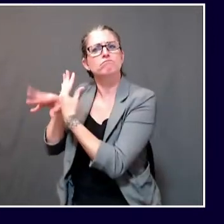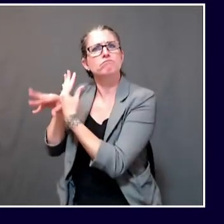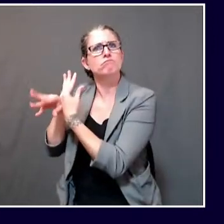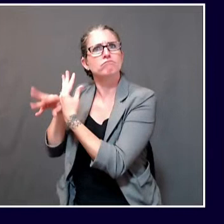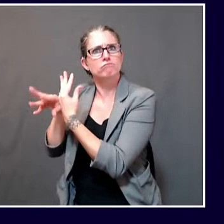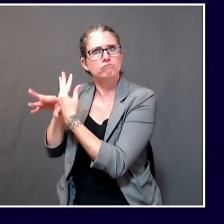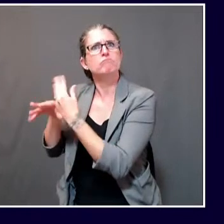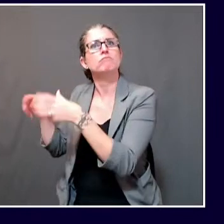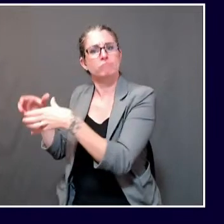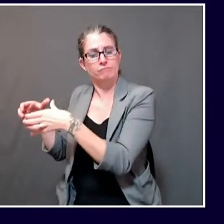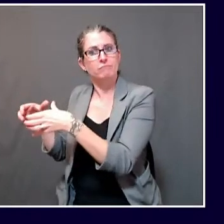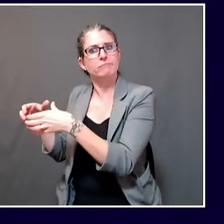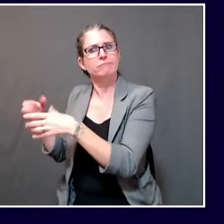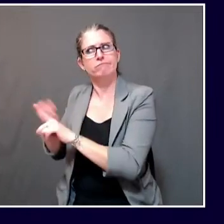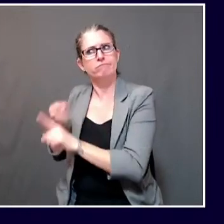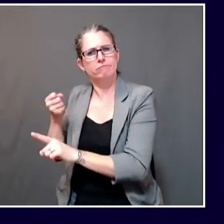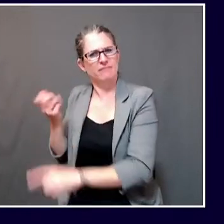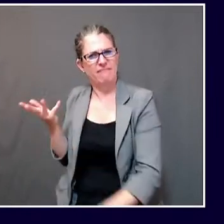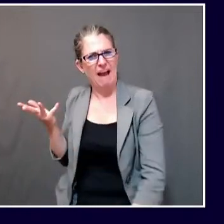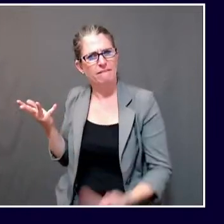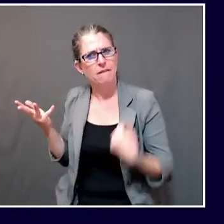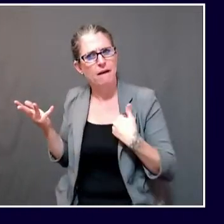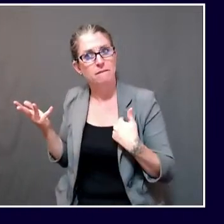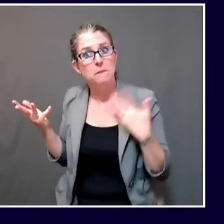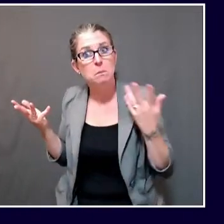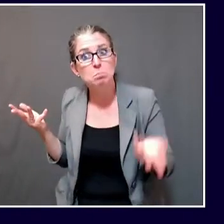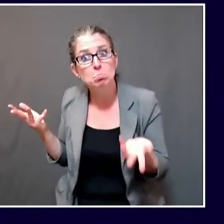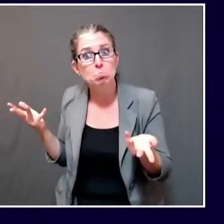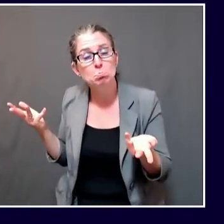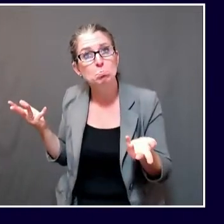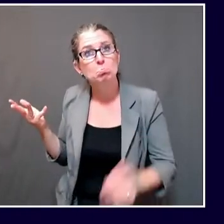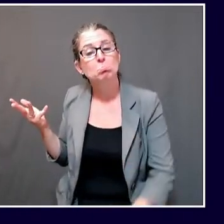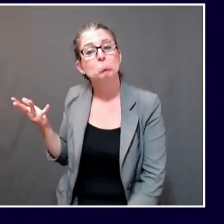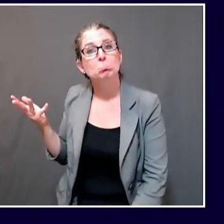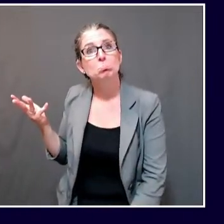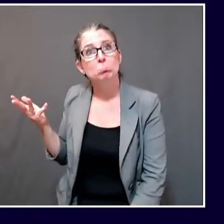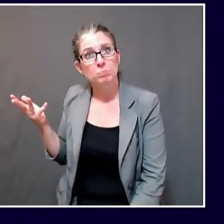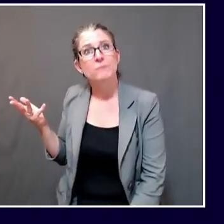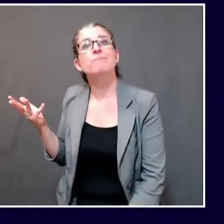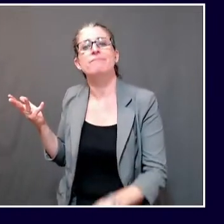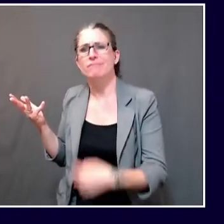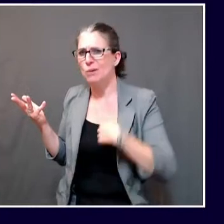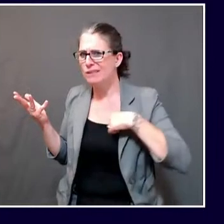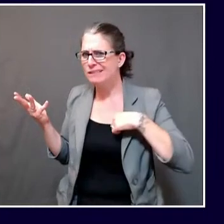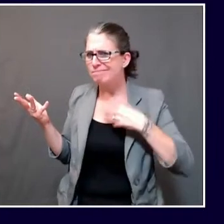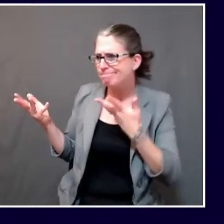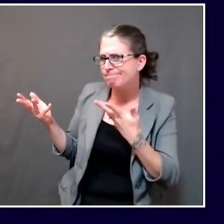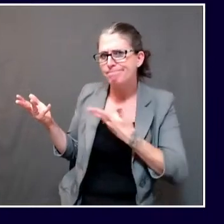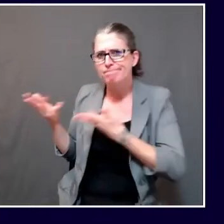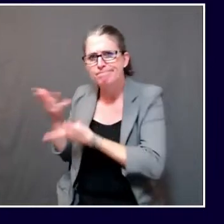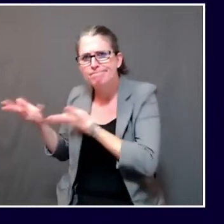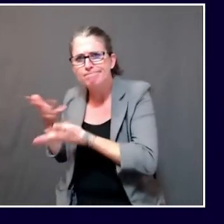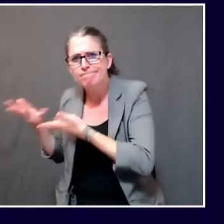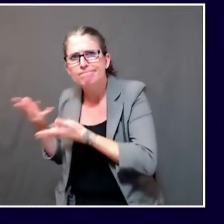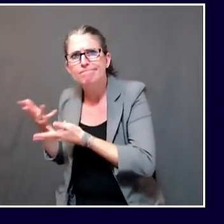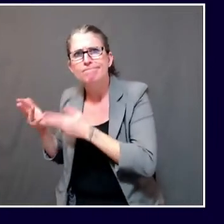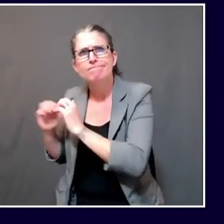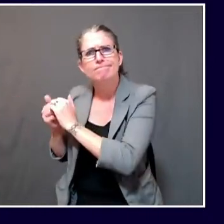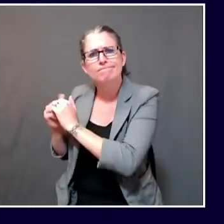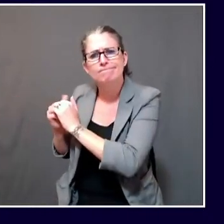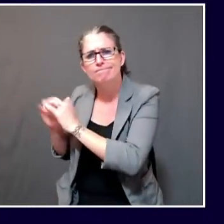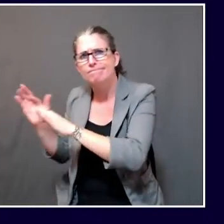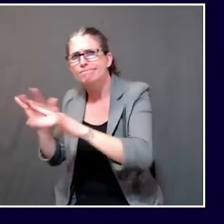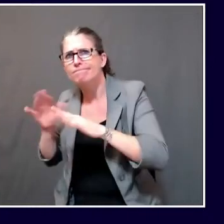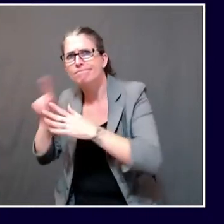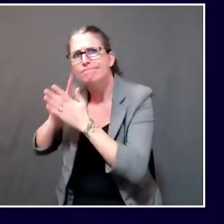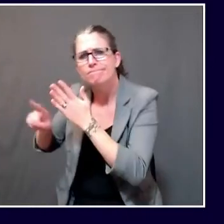of Administrative and Financial Services to conduct this outbreak investigation. DAFS, as that department is known, has